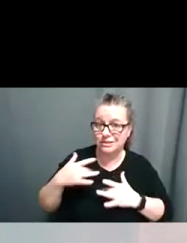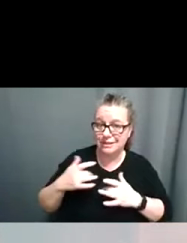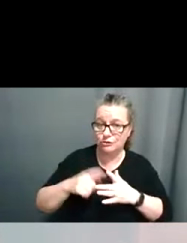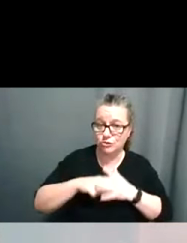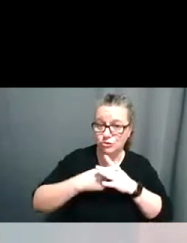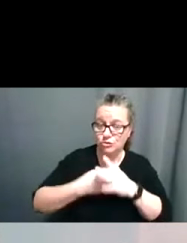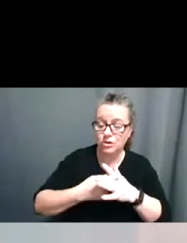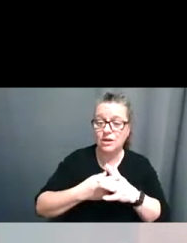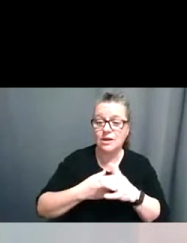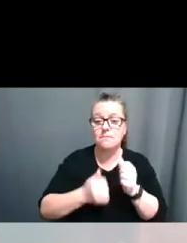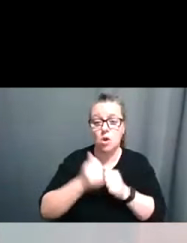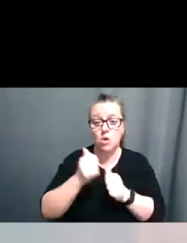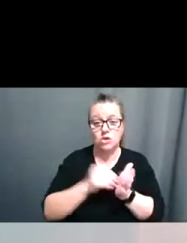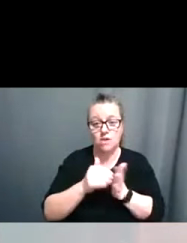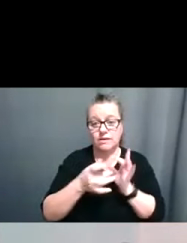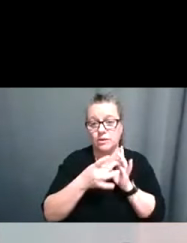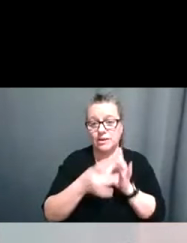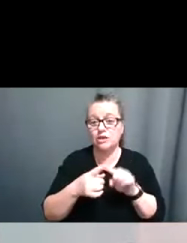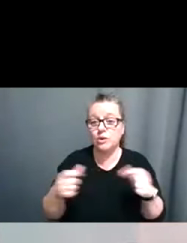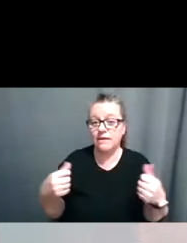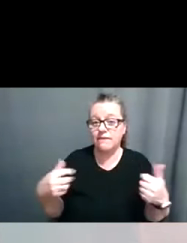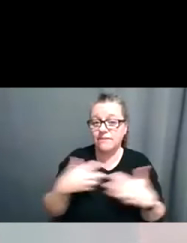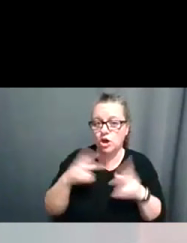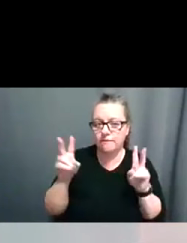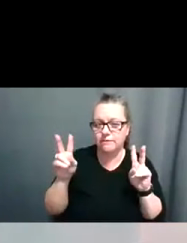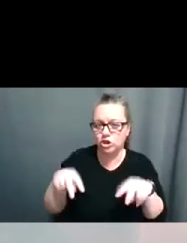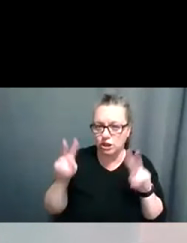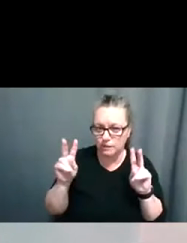is most often tied to a fear of judgment.